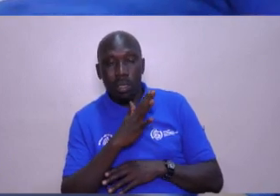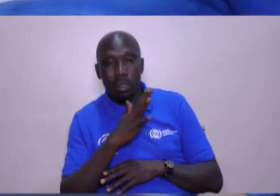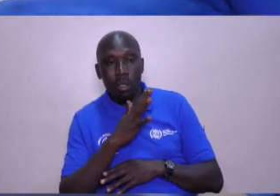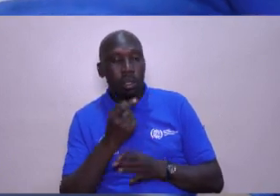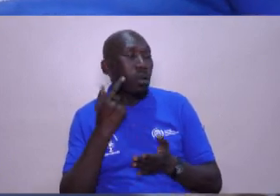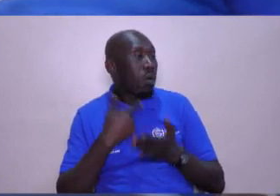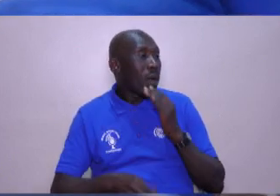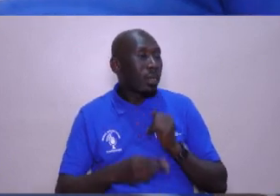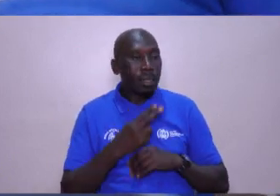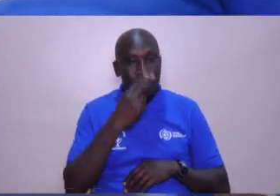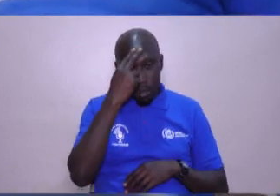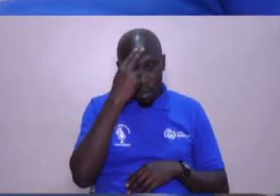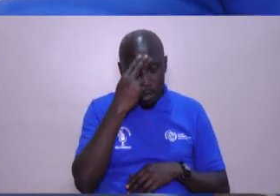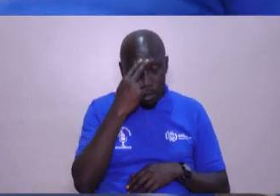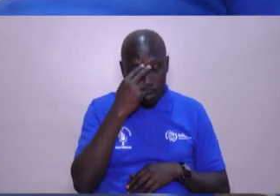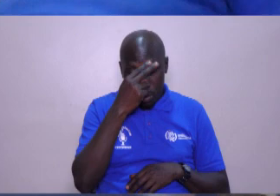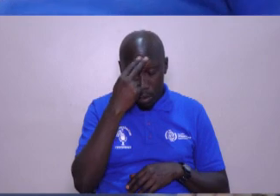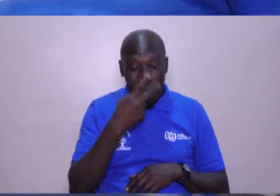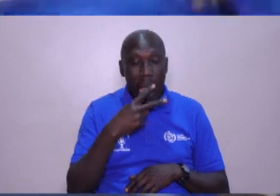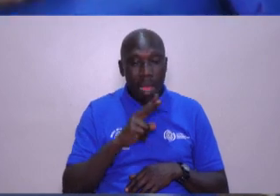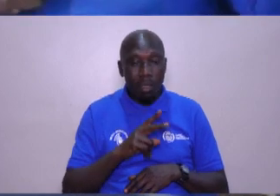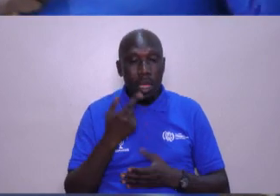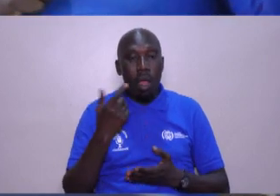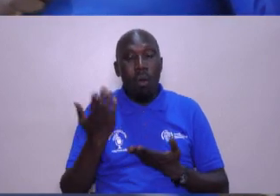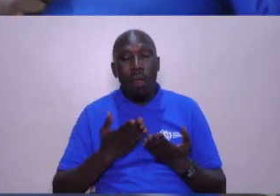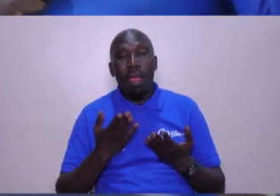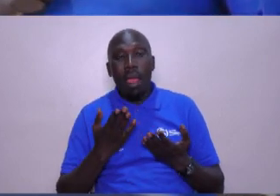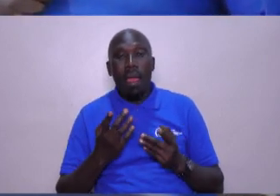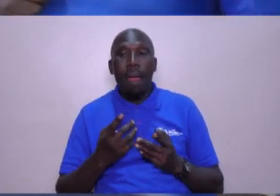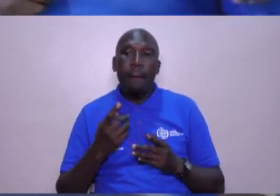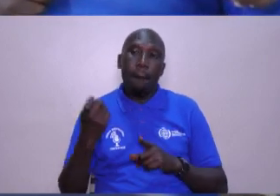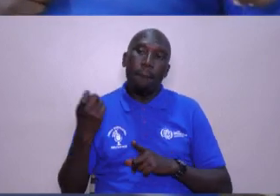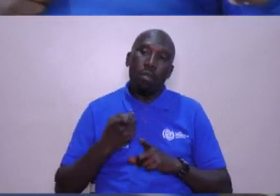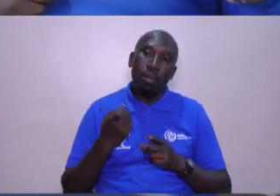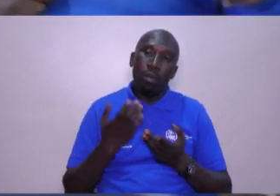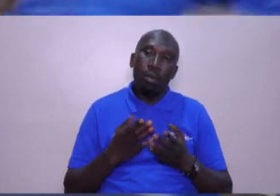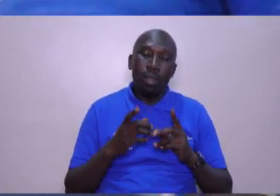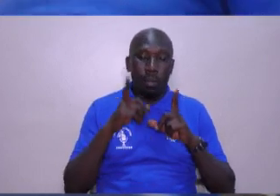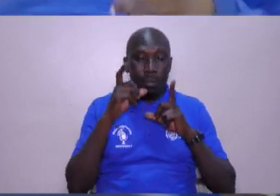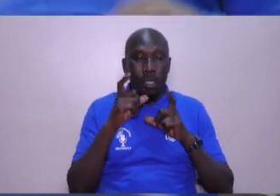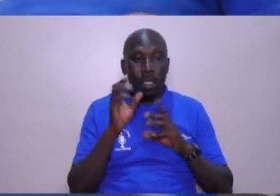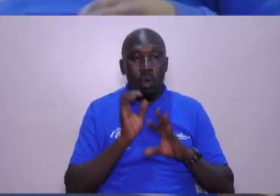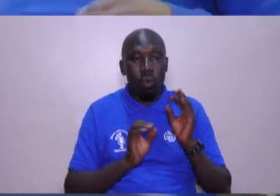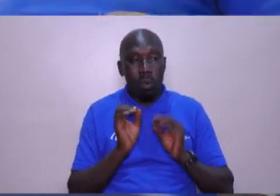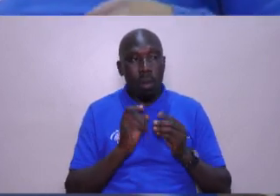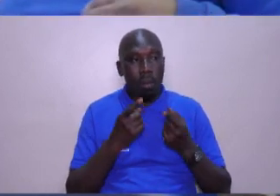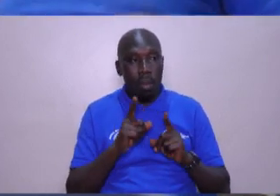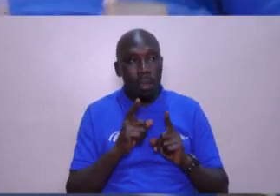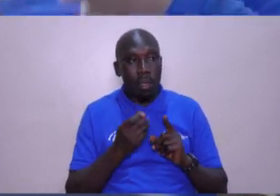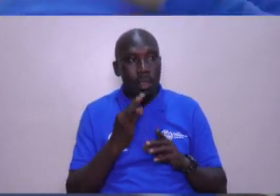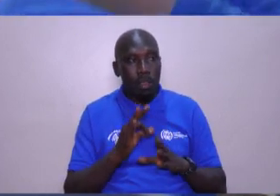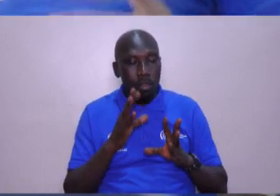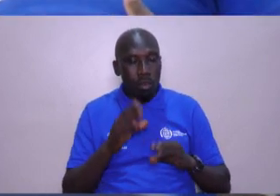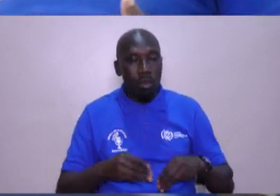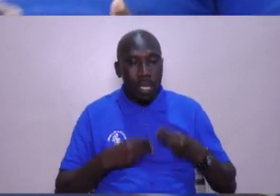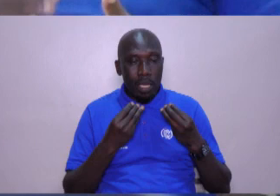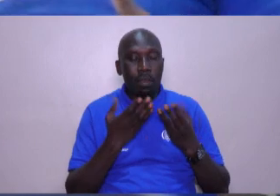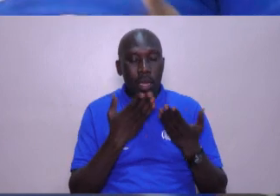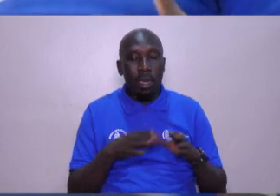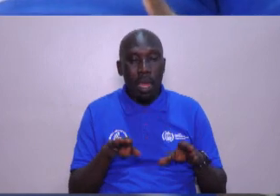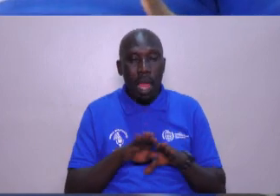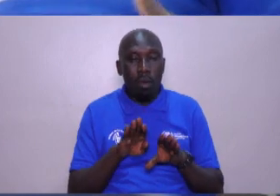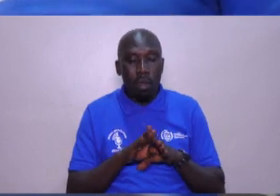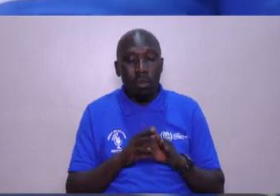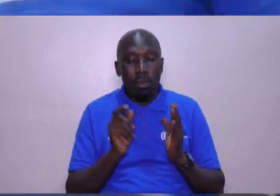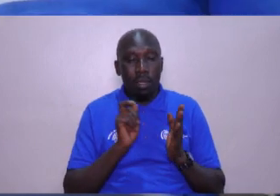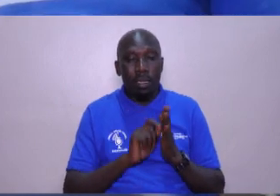what? Where I'm coming from. You're not able to see the picture. But if we give you an ability to